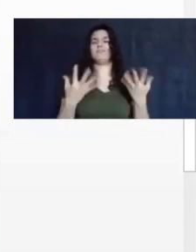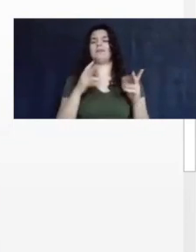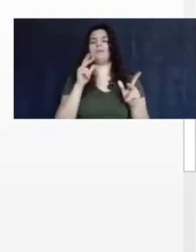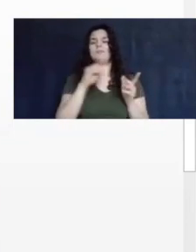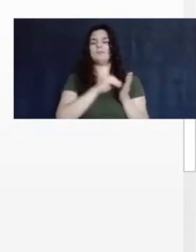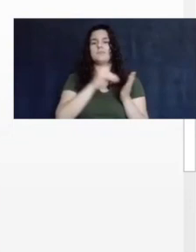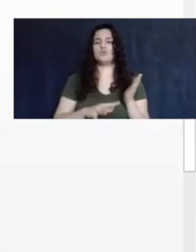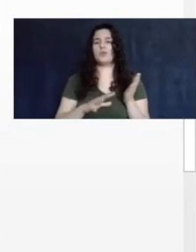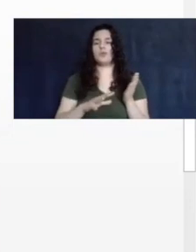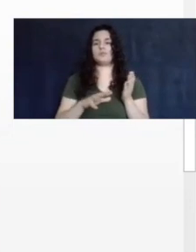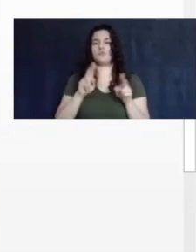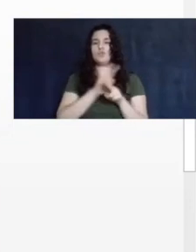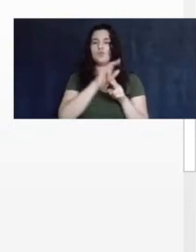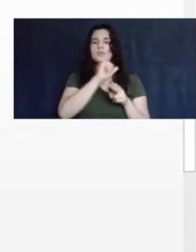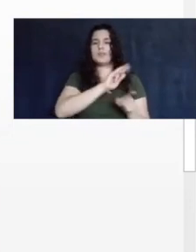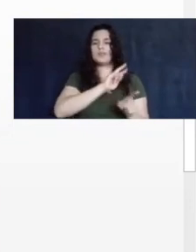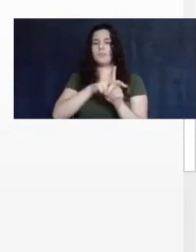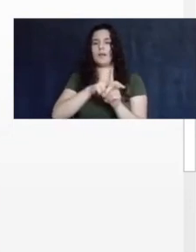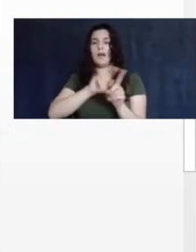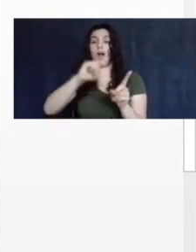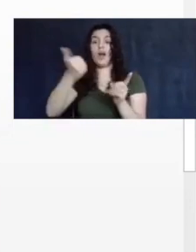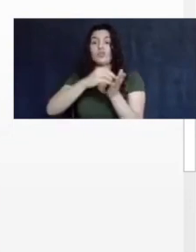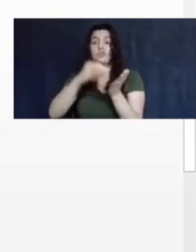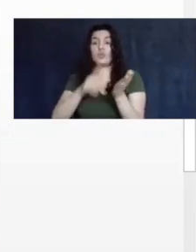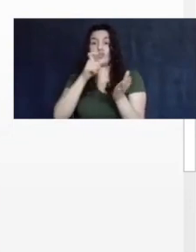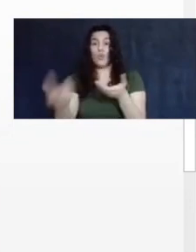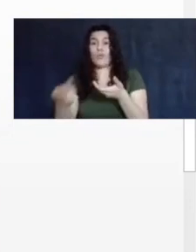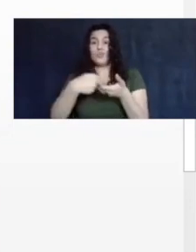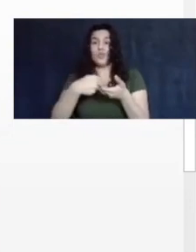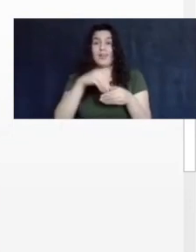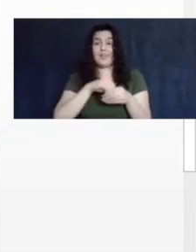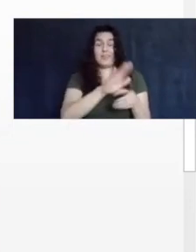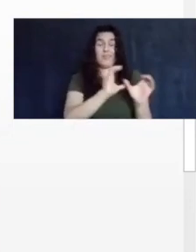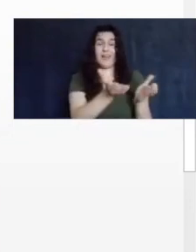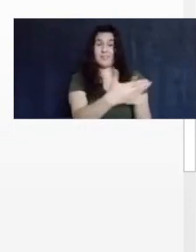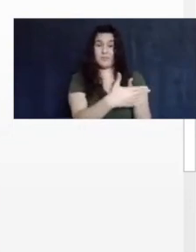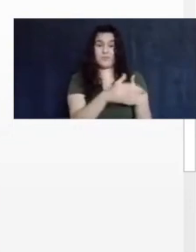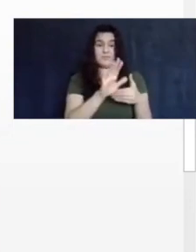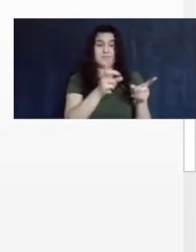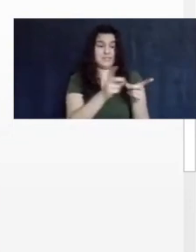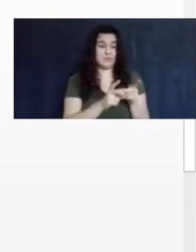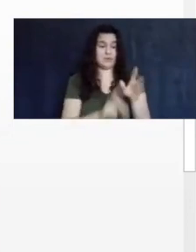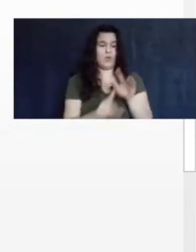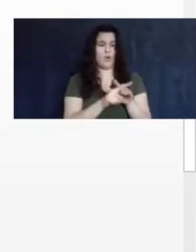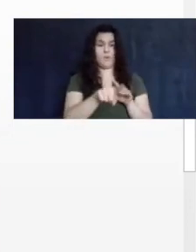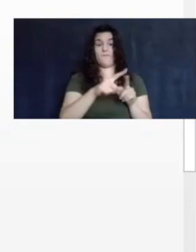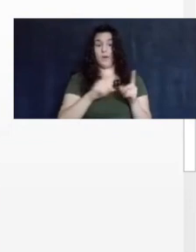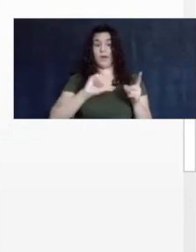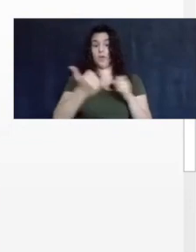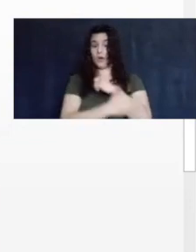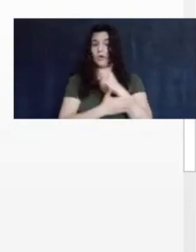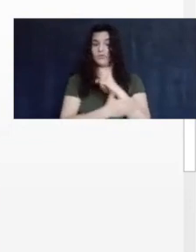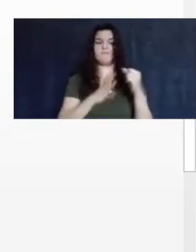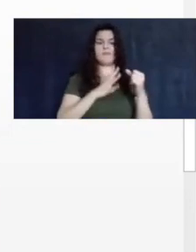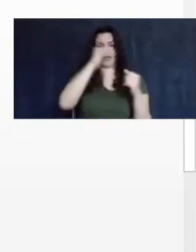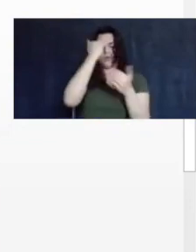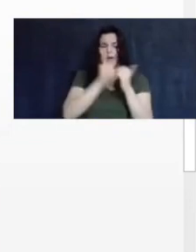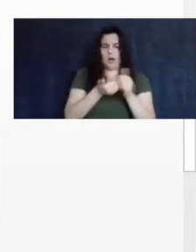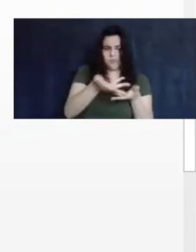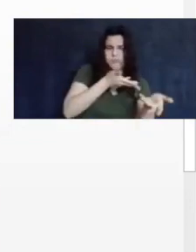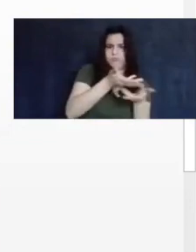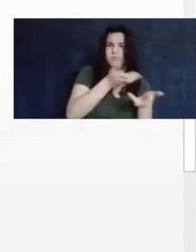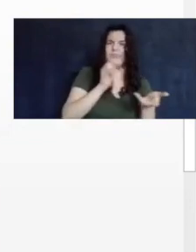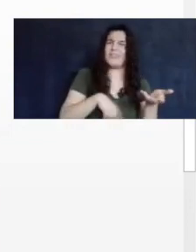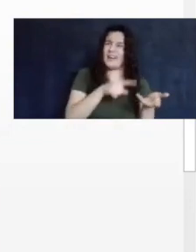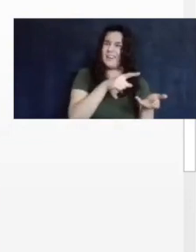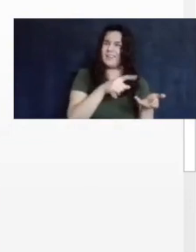districts that are from different backgrounds. Okay, so understanding leadership and education on a global stage is